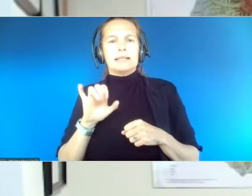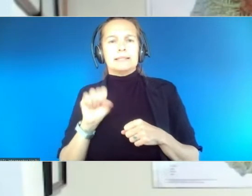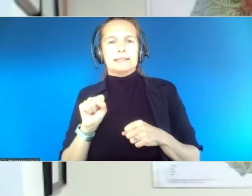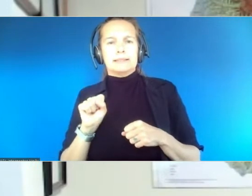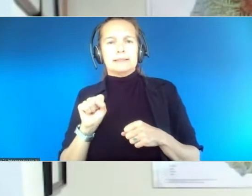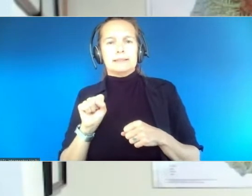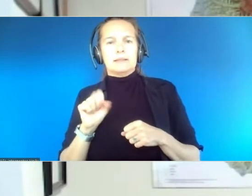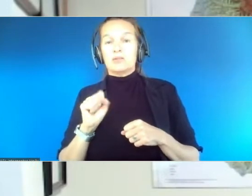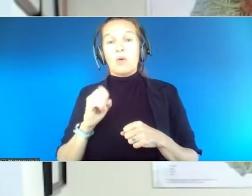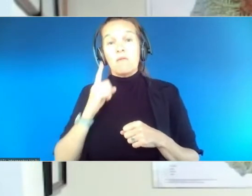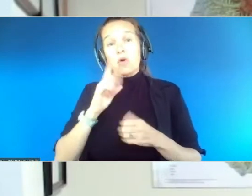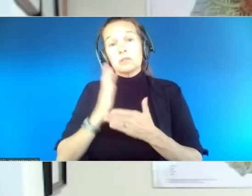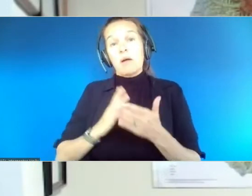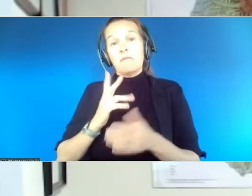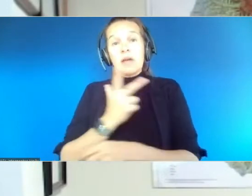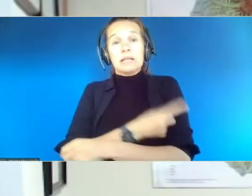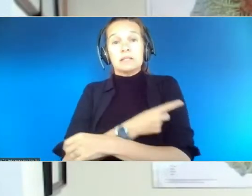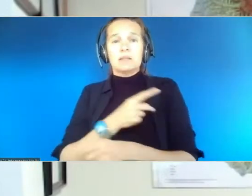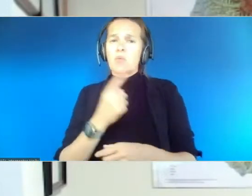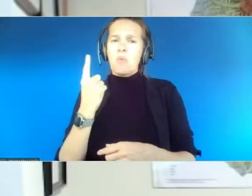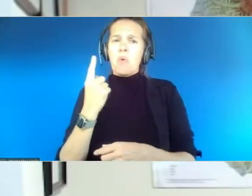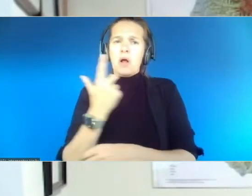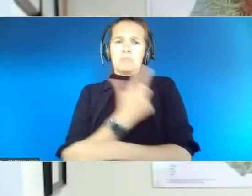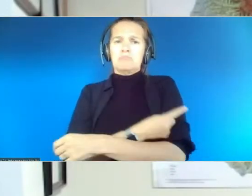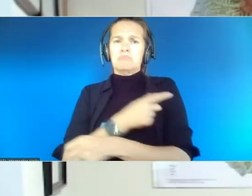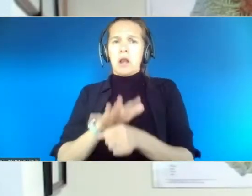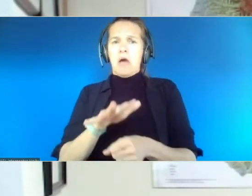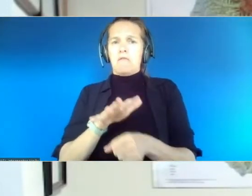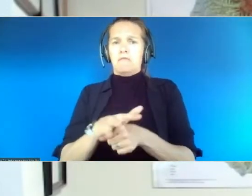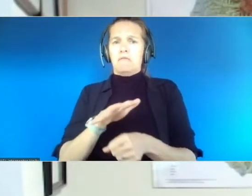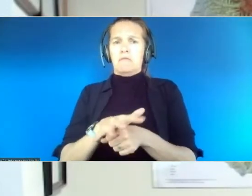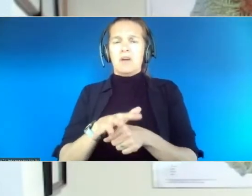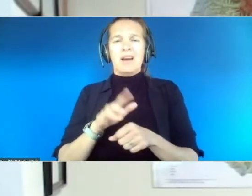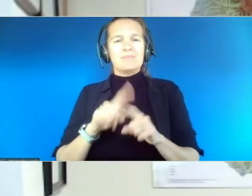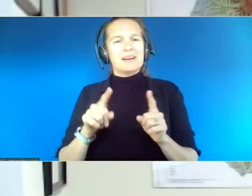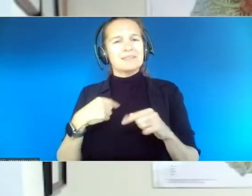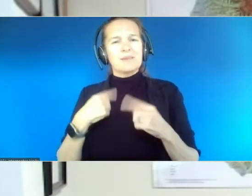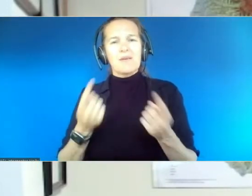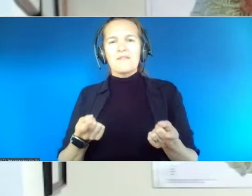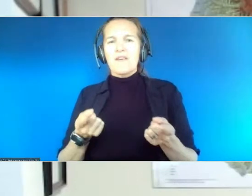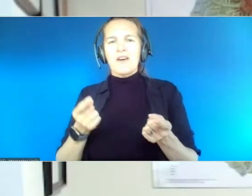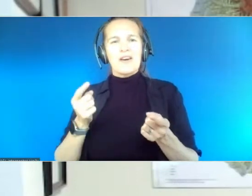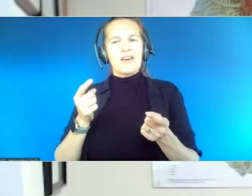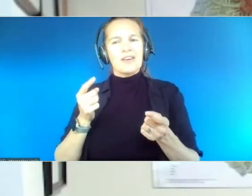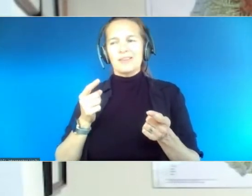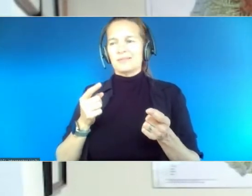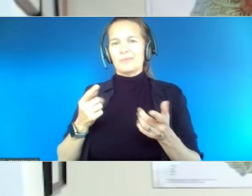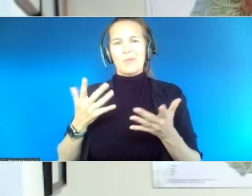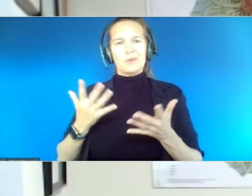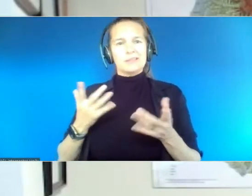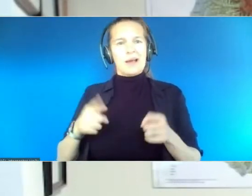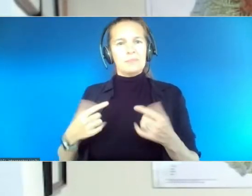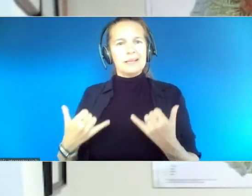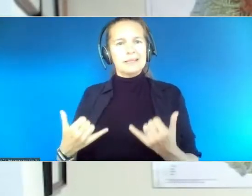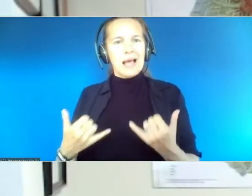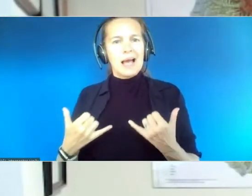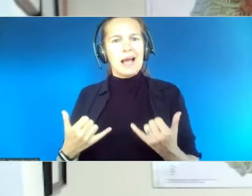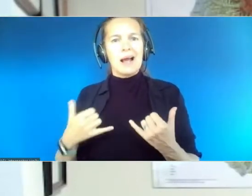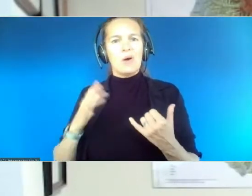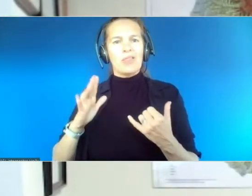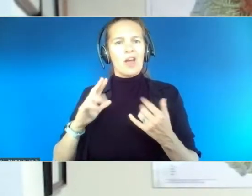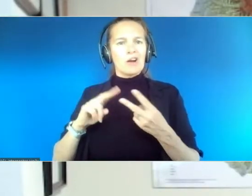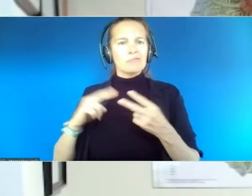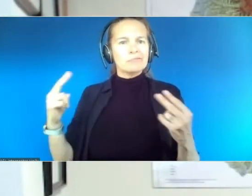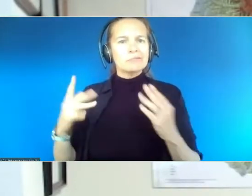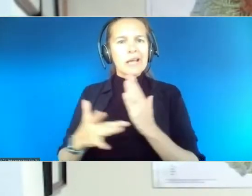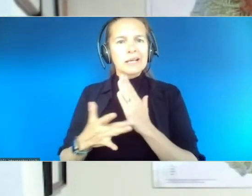use one dose, but so far, the way the technology is going and where we are in history, in the history of